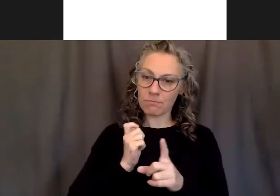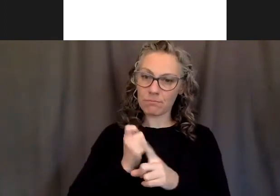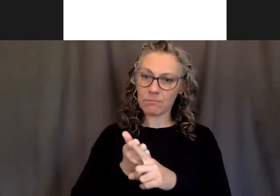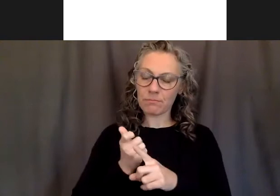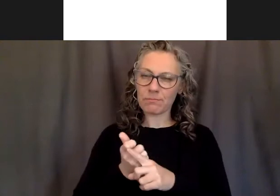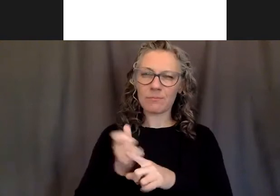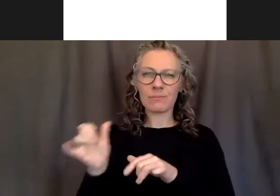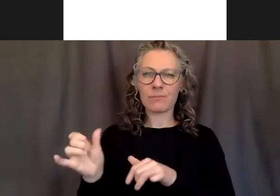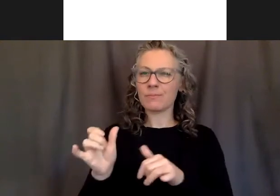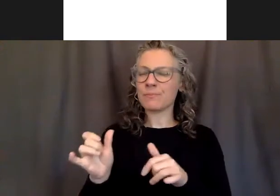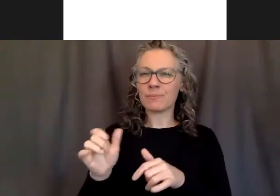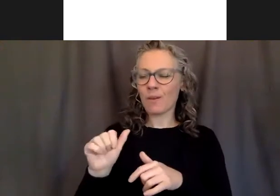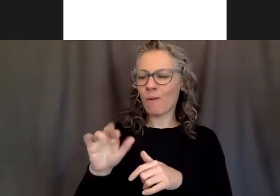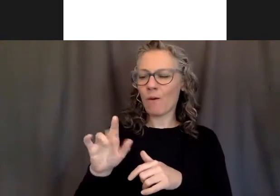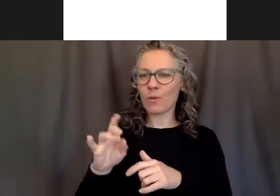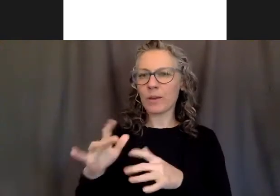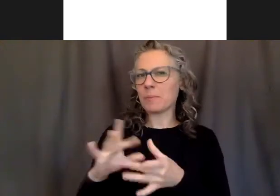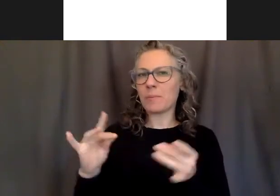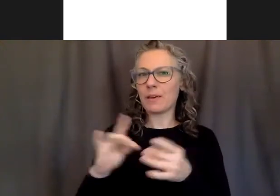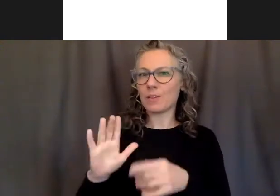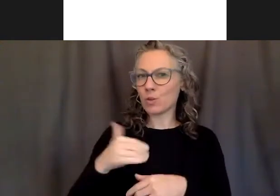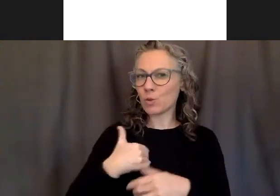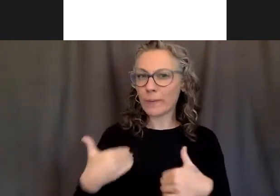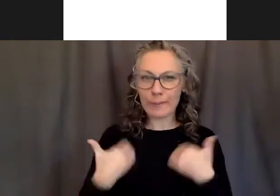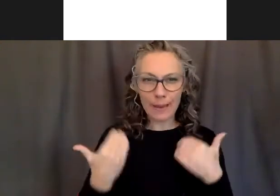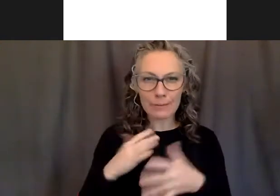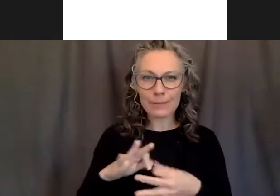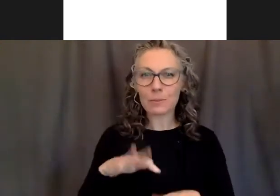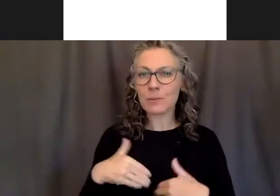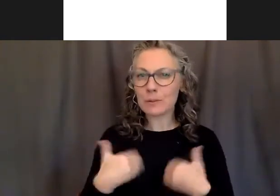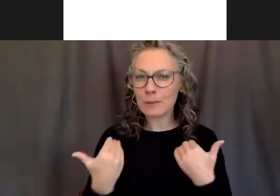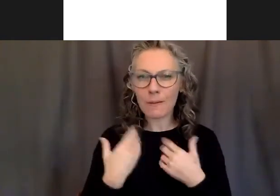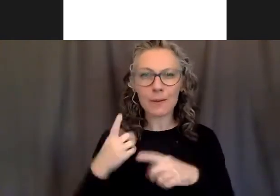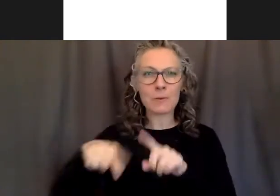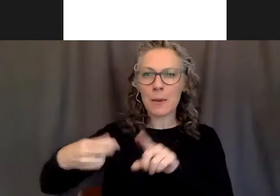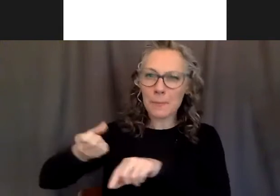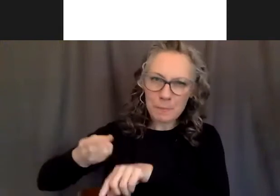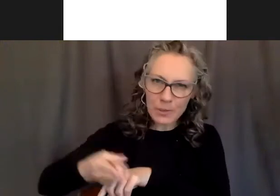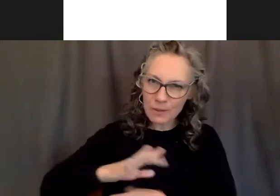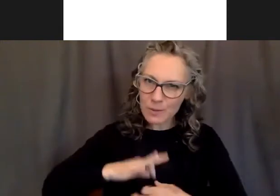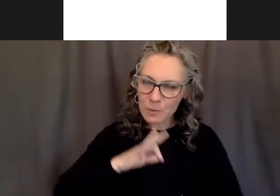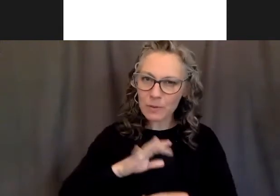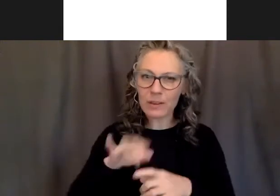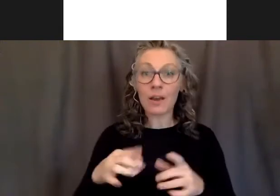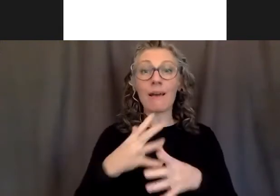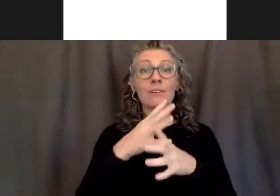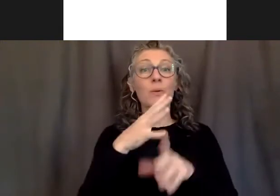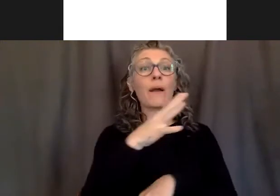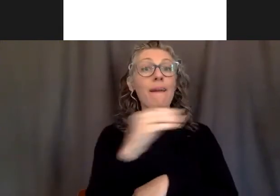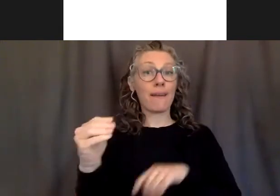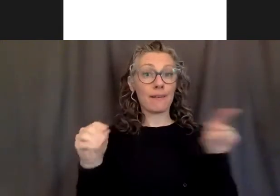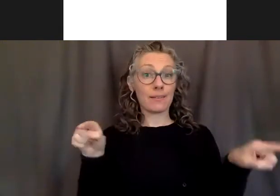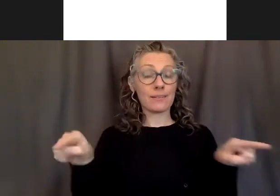Audrey said, is young. Your soul is young. Your spirit is invincible. It's this and that. So this